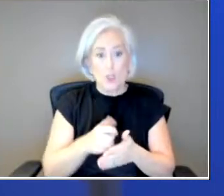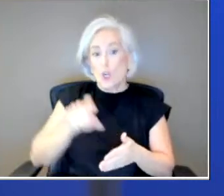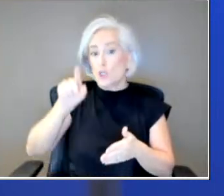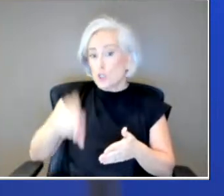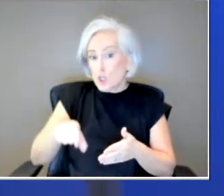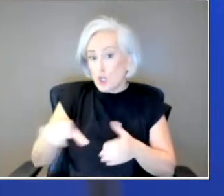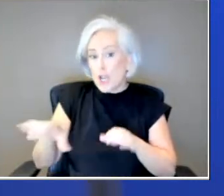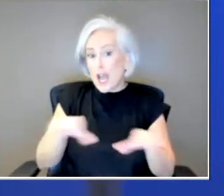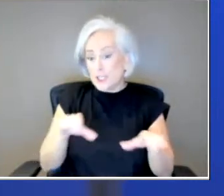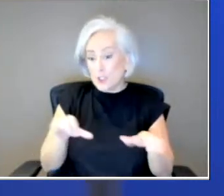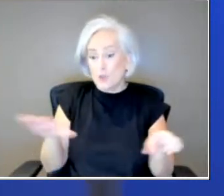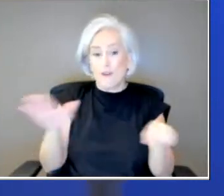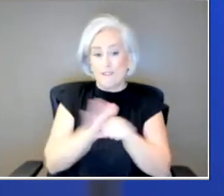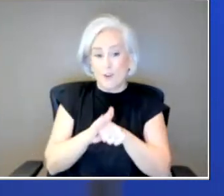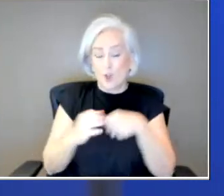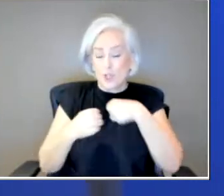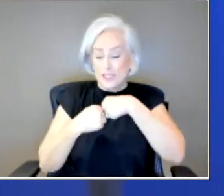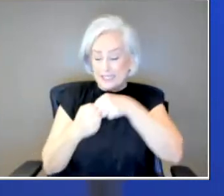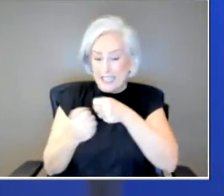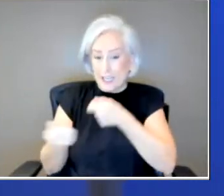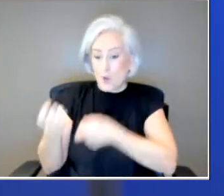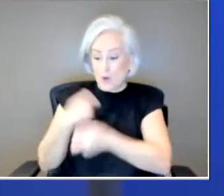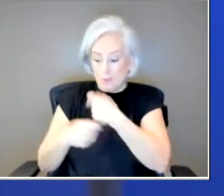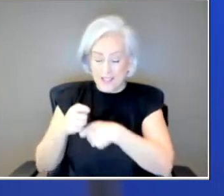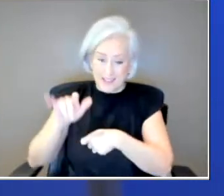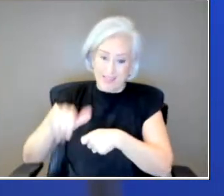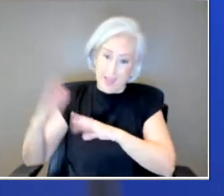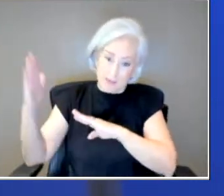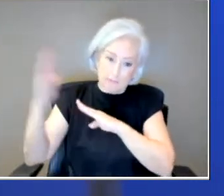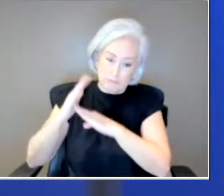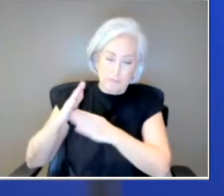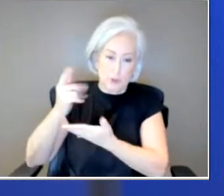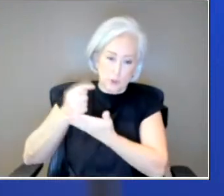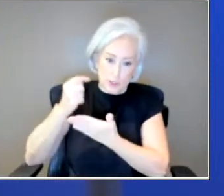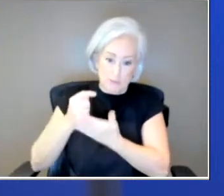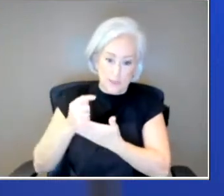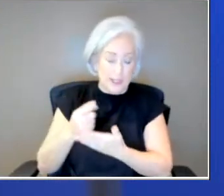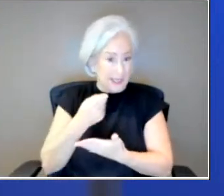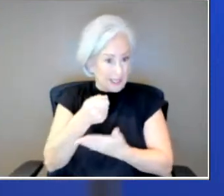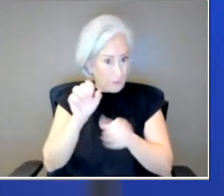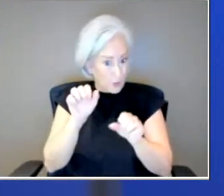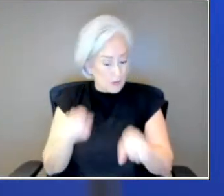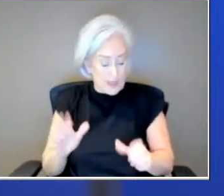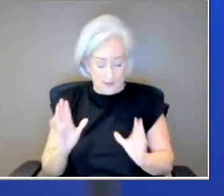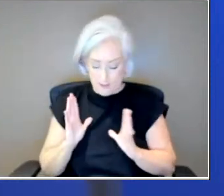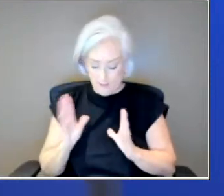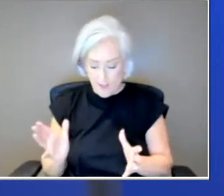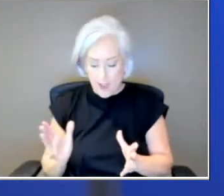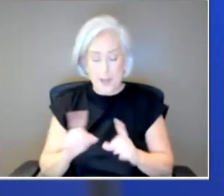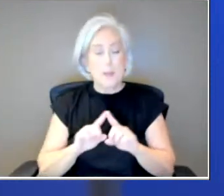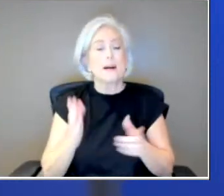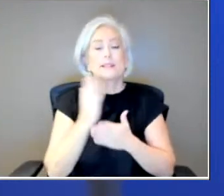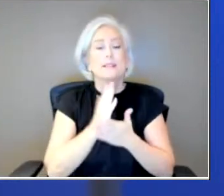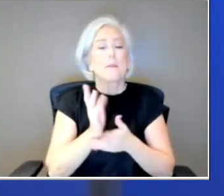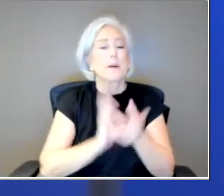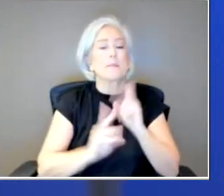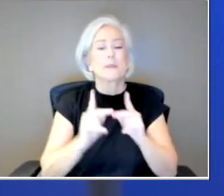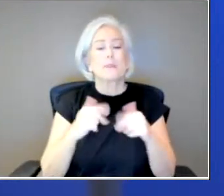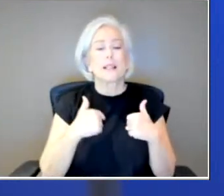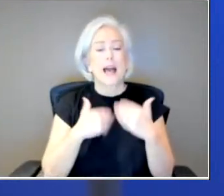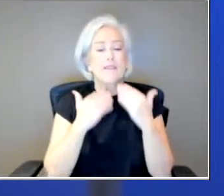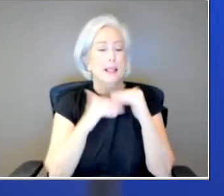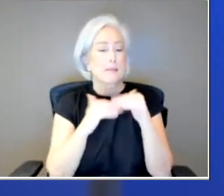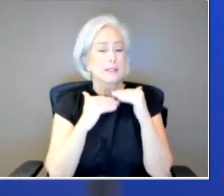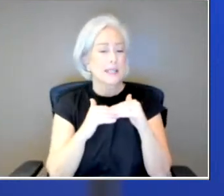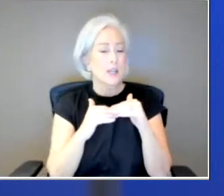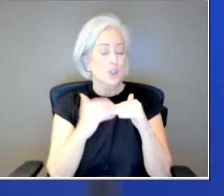knee replacement. And if you can do that, that's fine. But there are a lot of patients who have a lot of limitations on if they can get knee replacements or if they wish